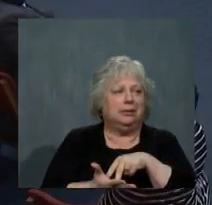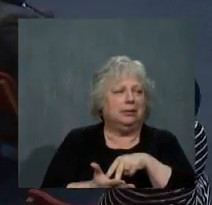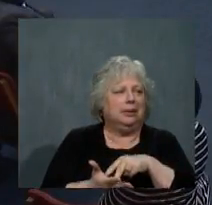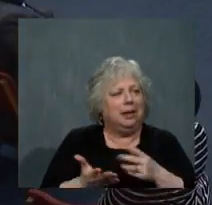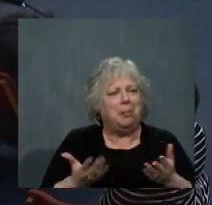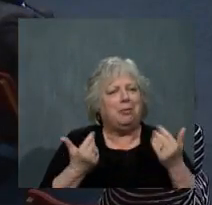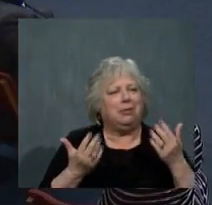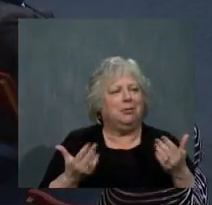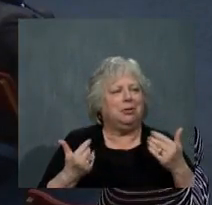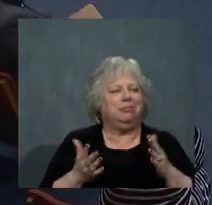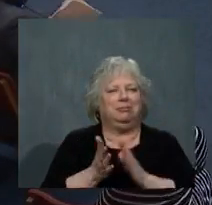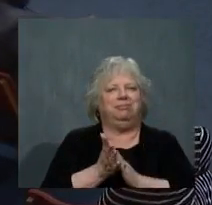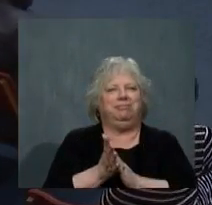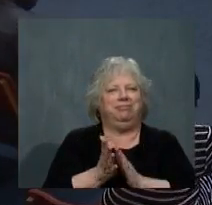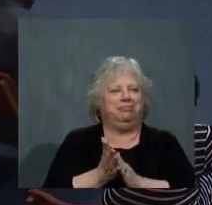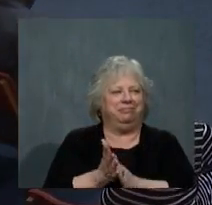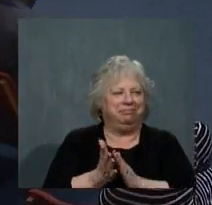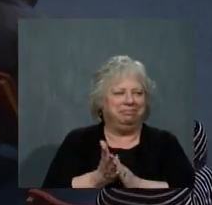Come on.